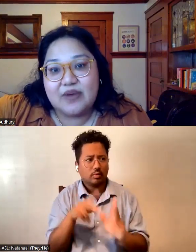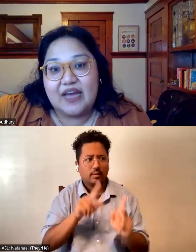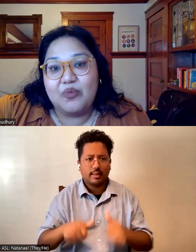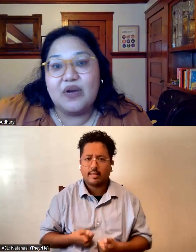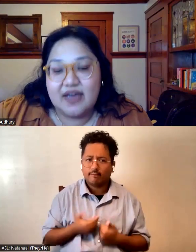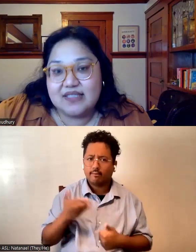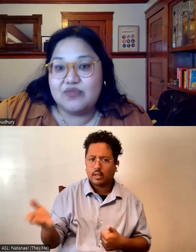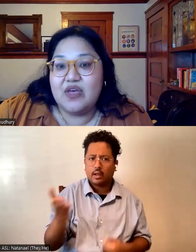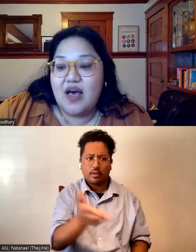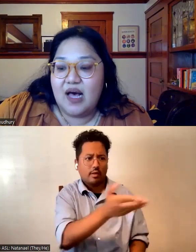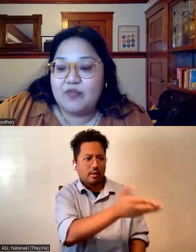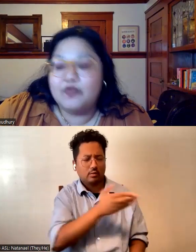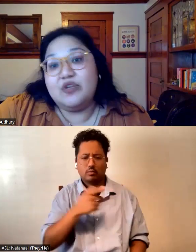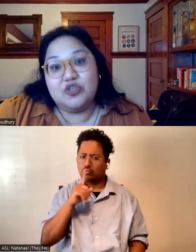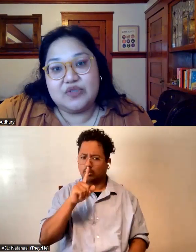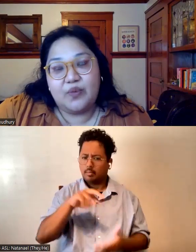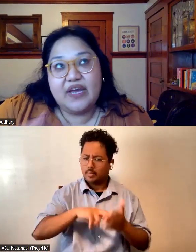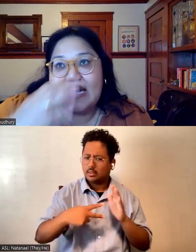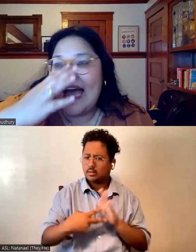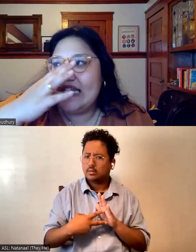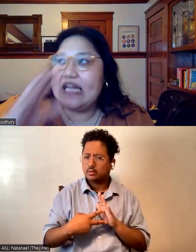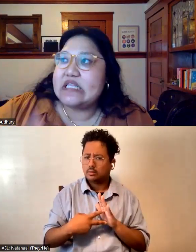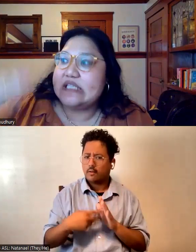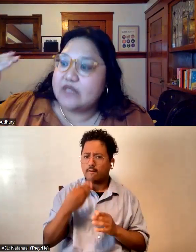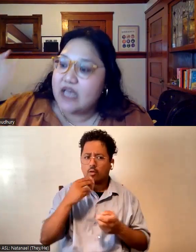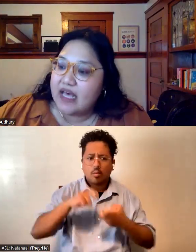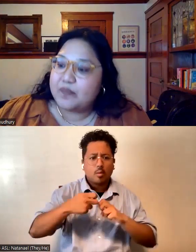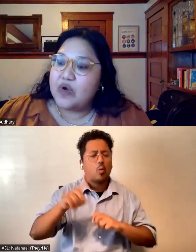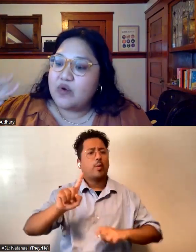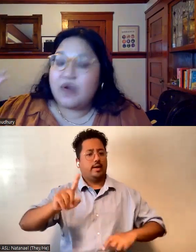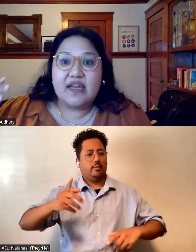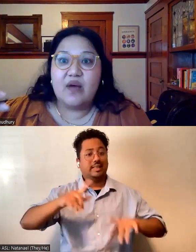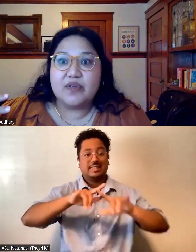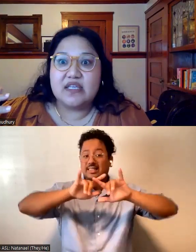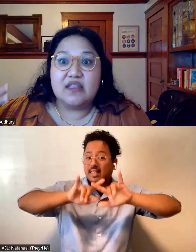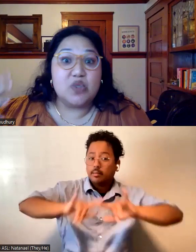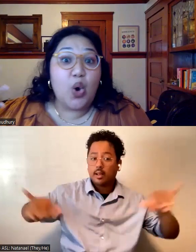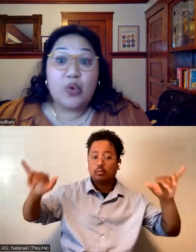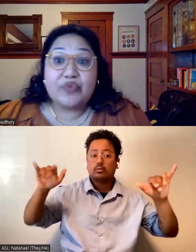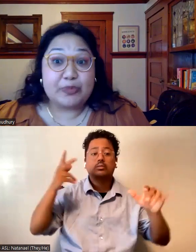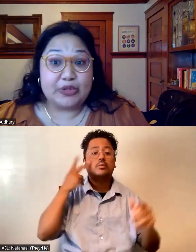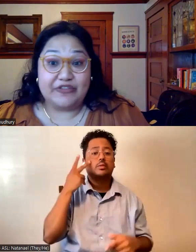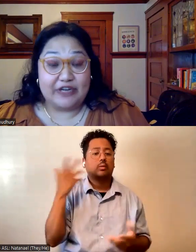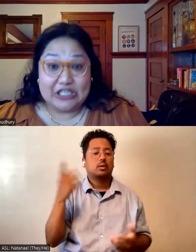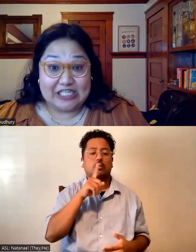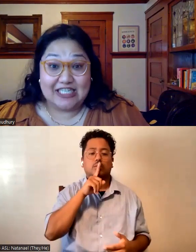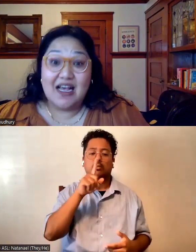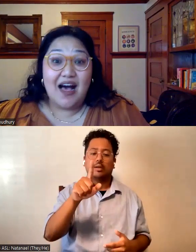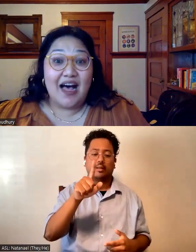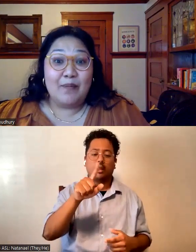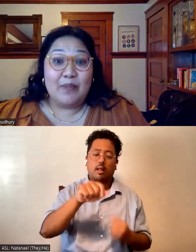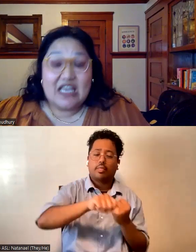spaces, right? What kinds of food issues are where? And yet at the same time, right now we're seeing this over